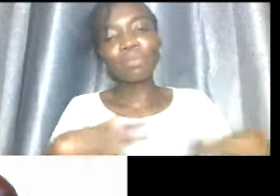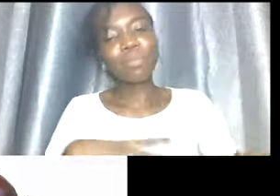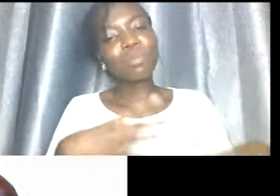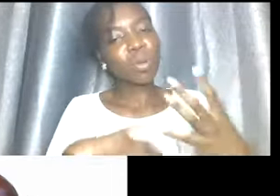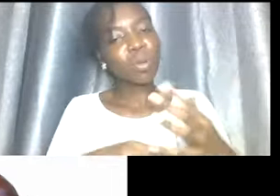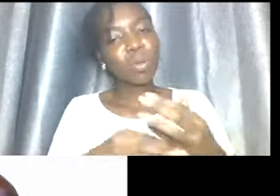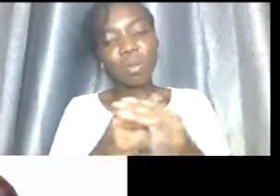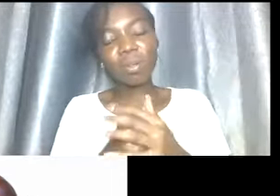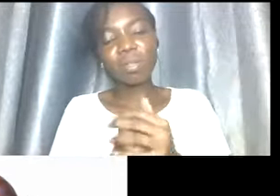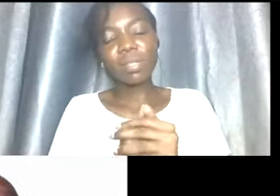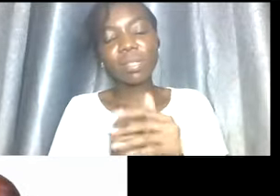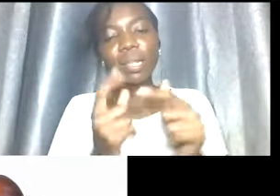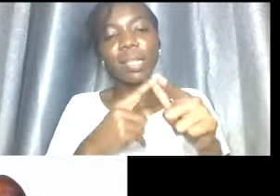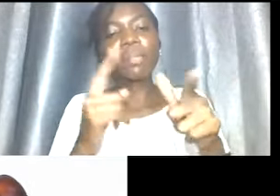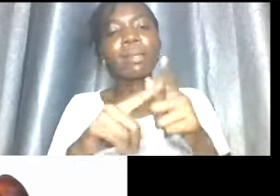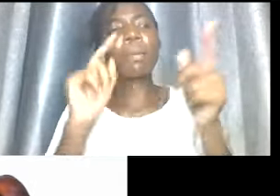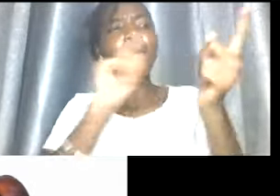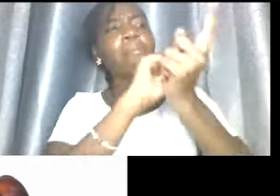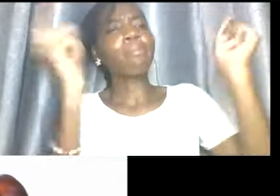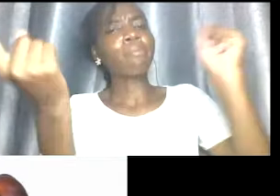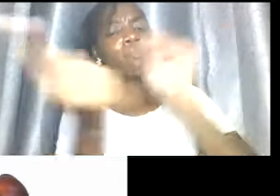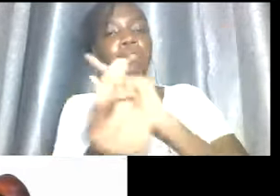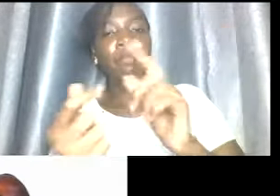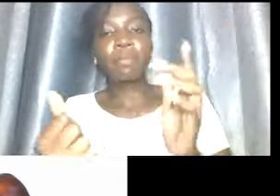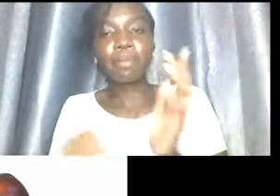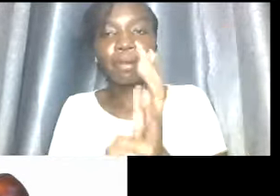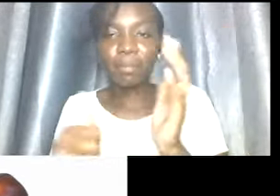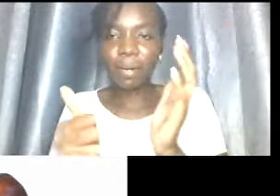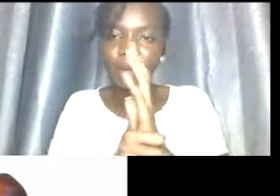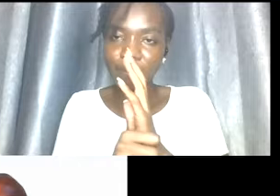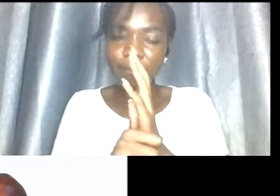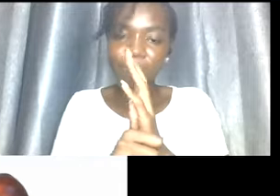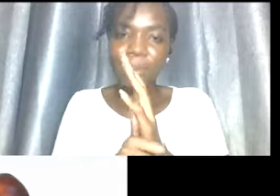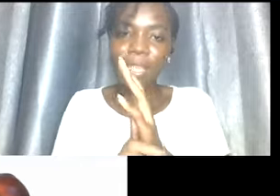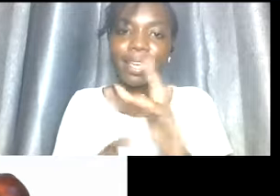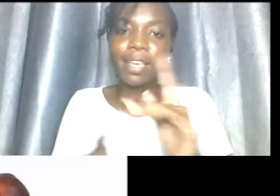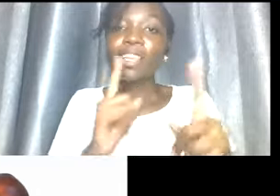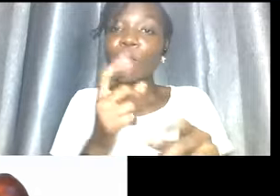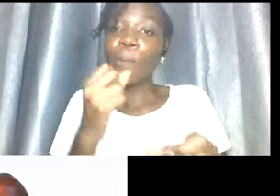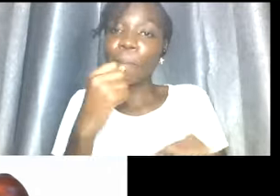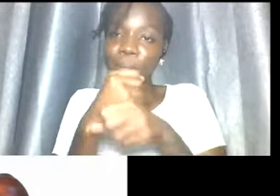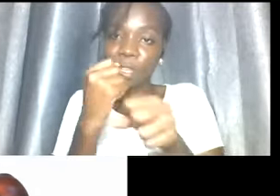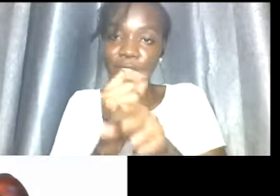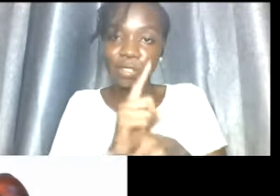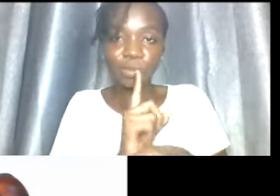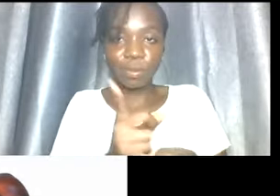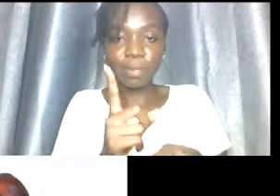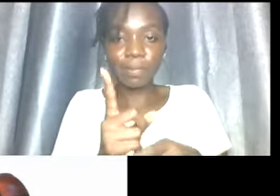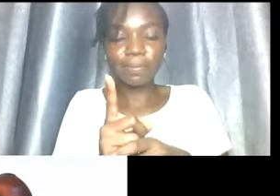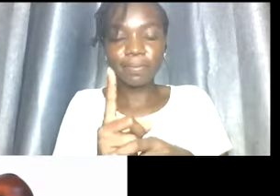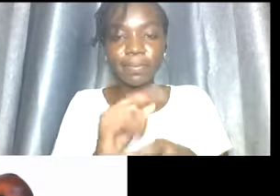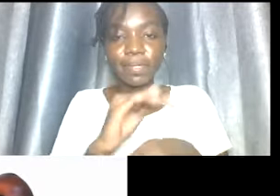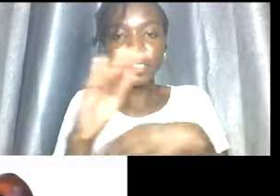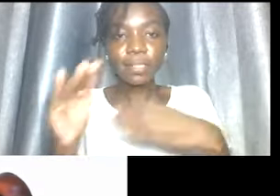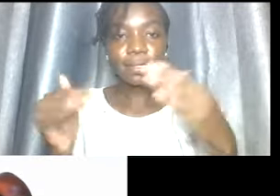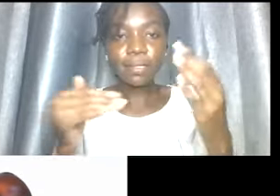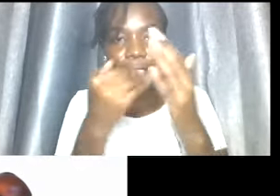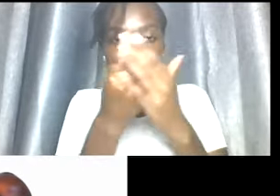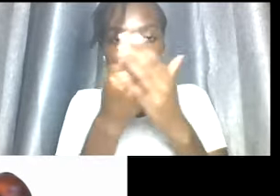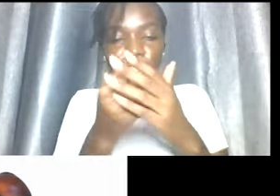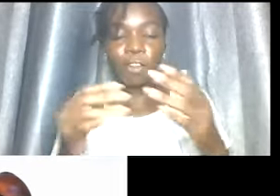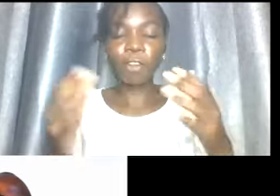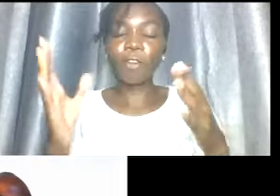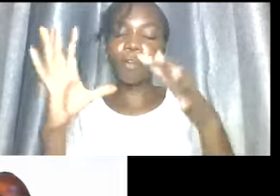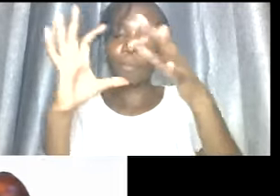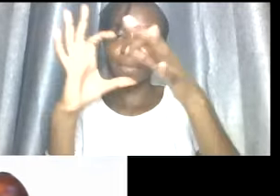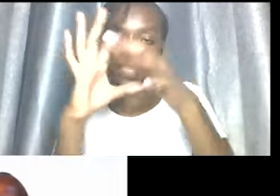disaster for you. So ensure that we're doing things to strengthen our character, our word that our commitment that we make